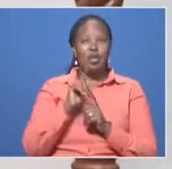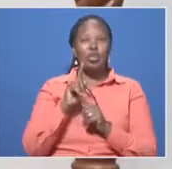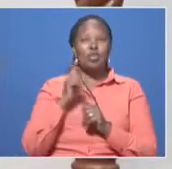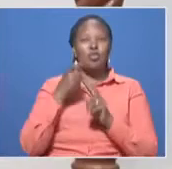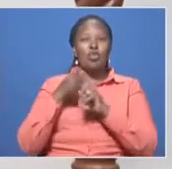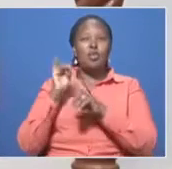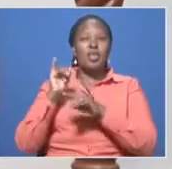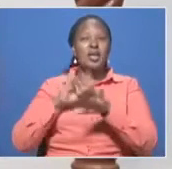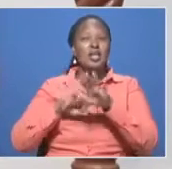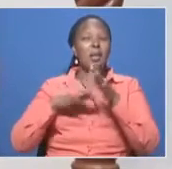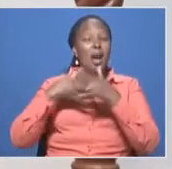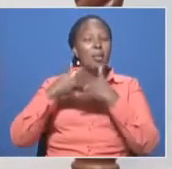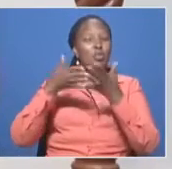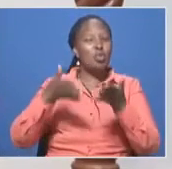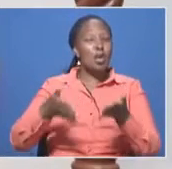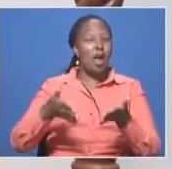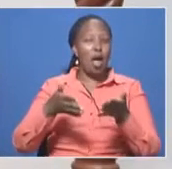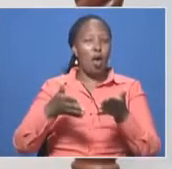since? What is